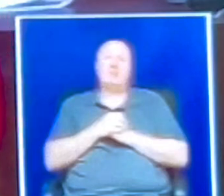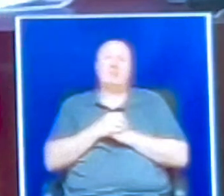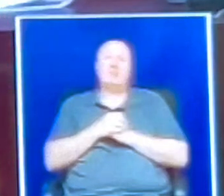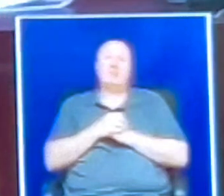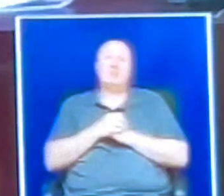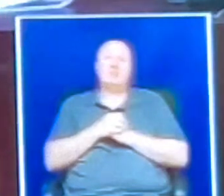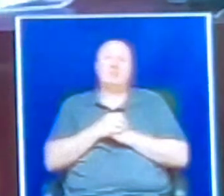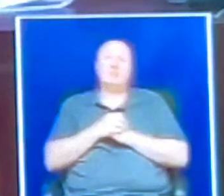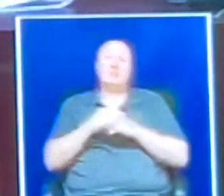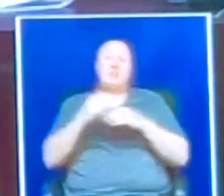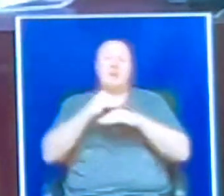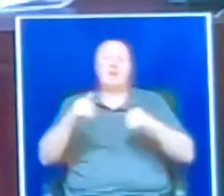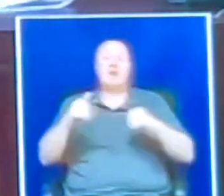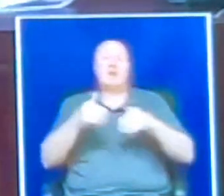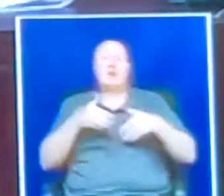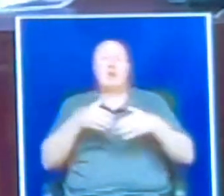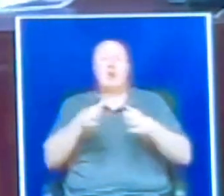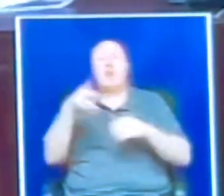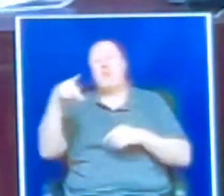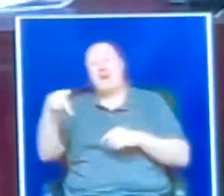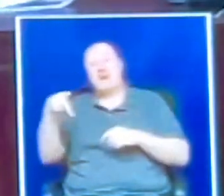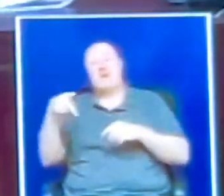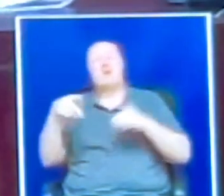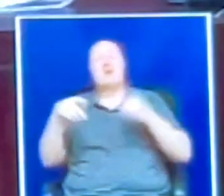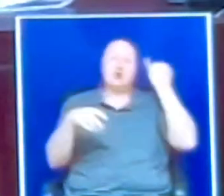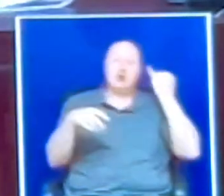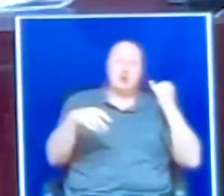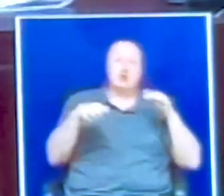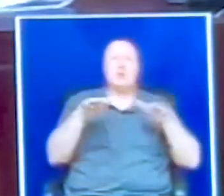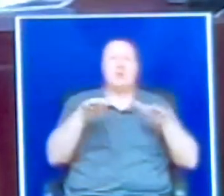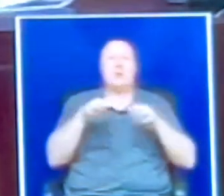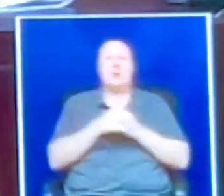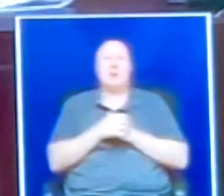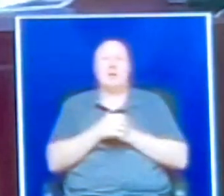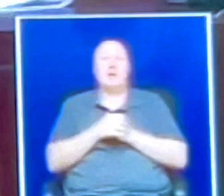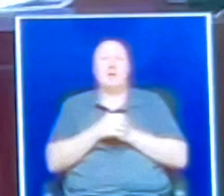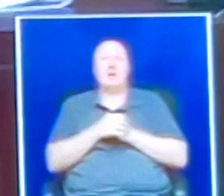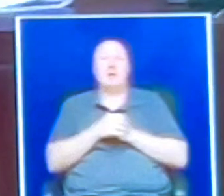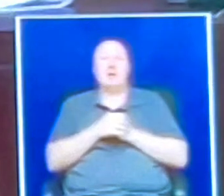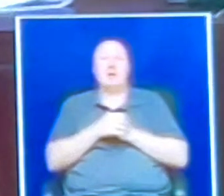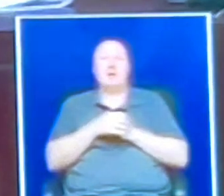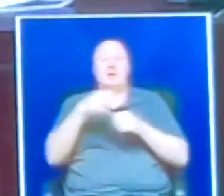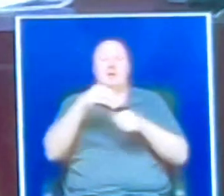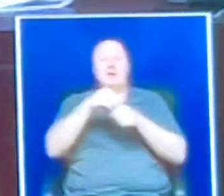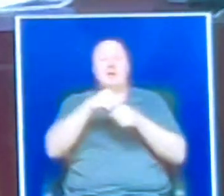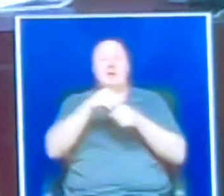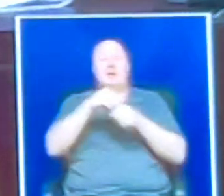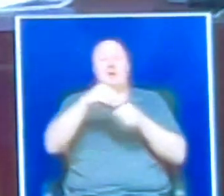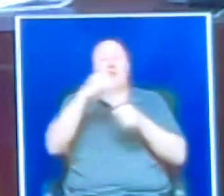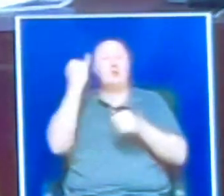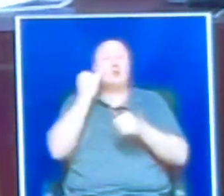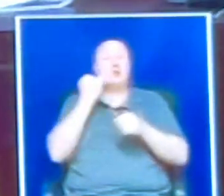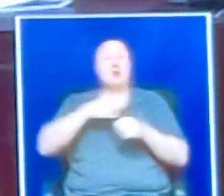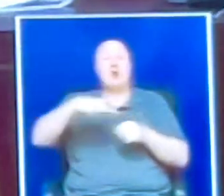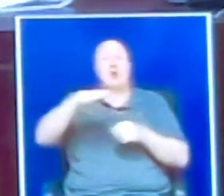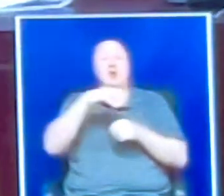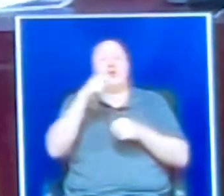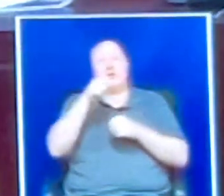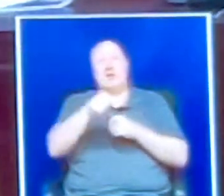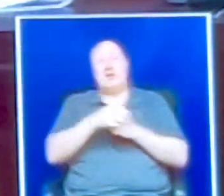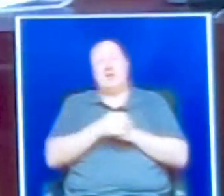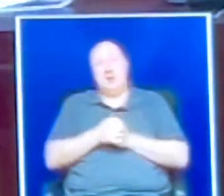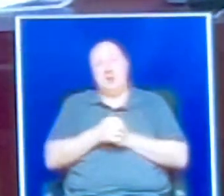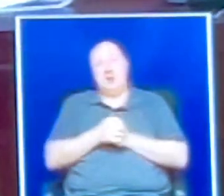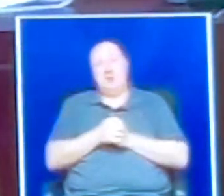There are separate roads for Palestinians and Jewish people around many Jewish settlements in Palestine.